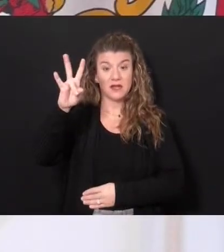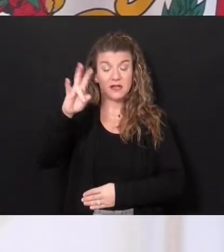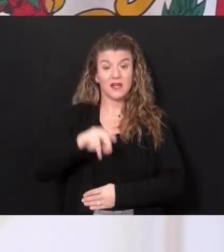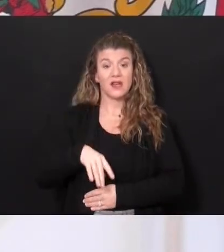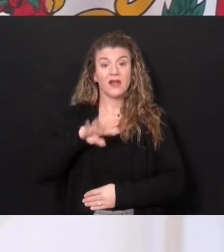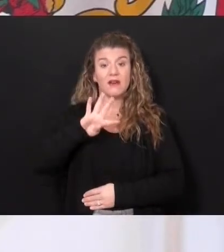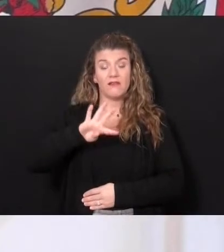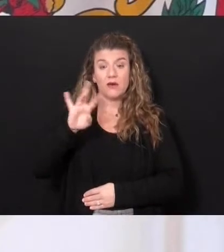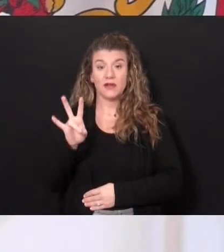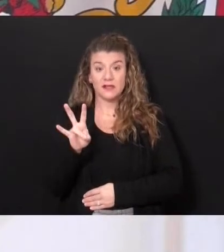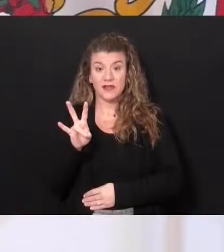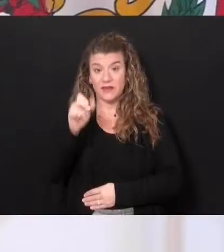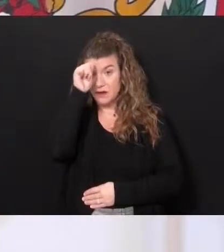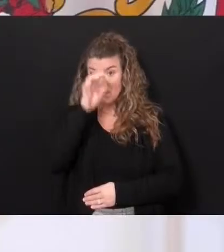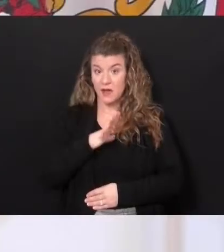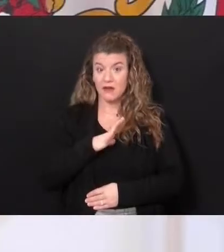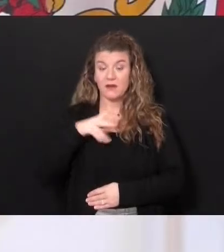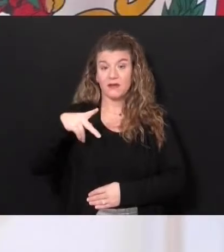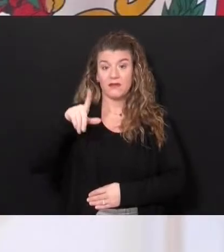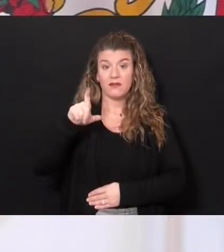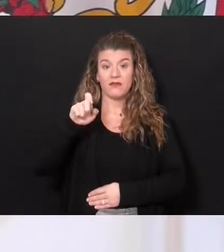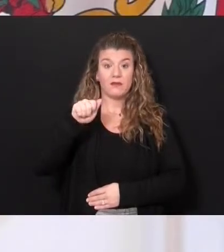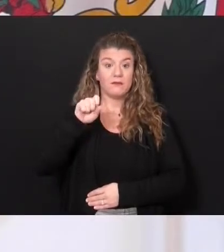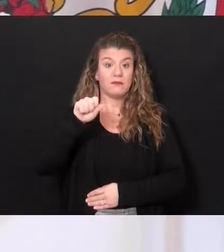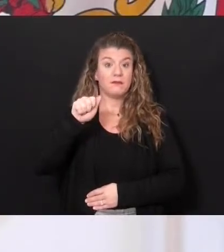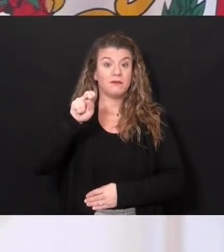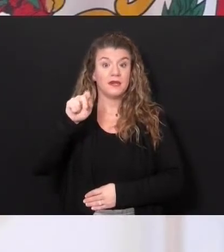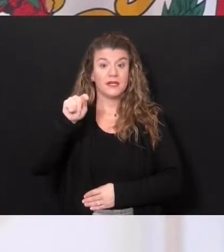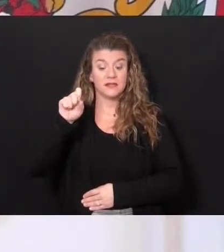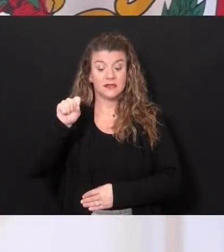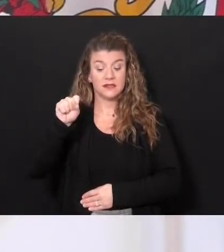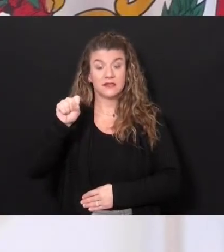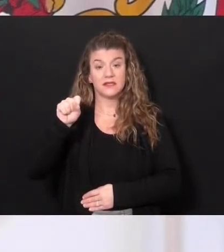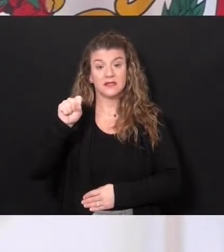a 47-year-old male from Pleasants County.